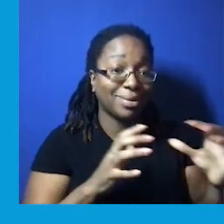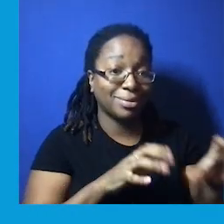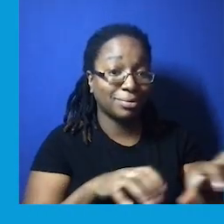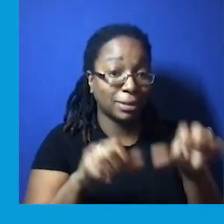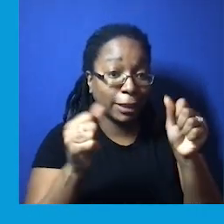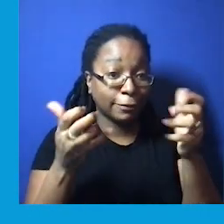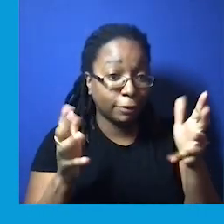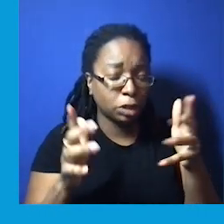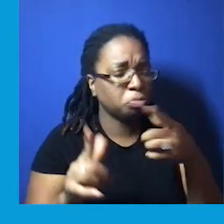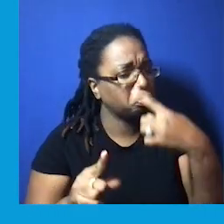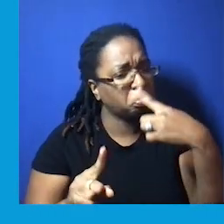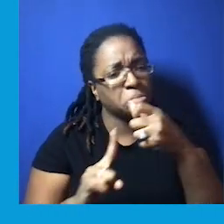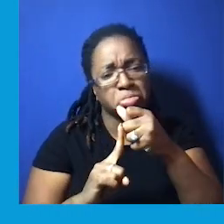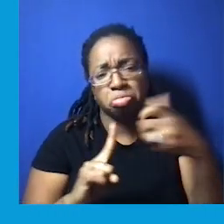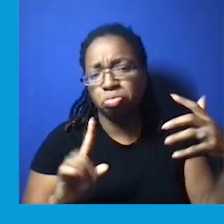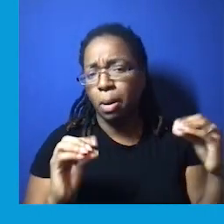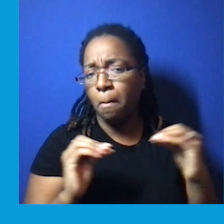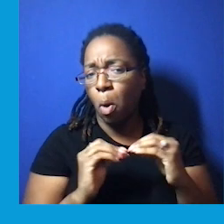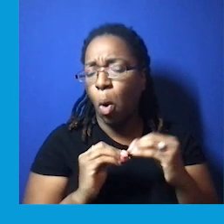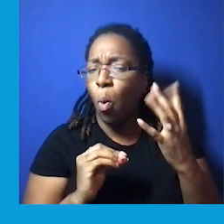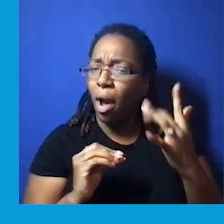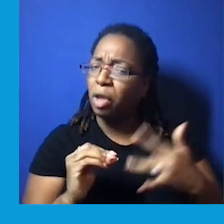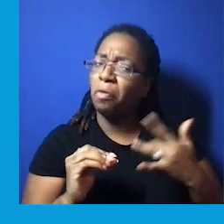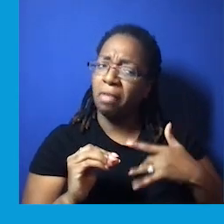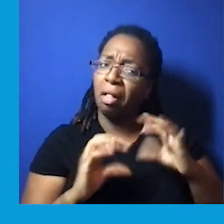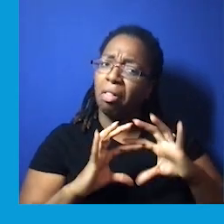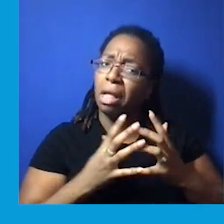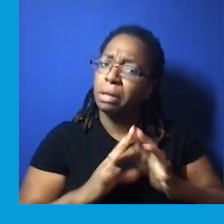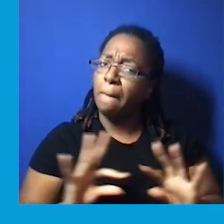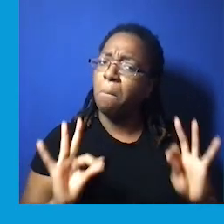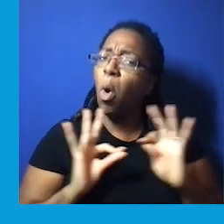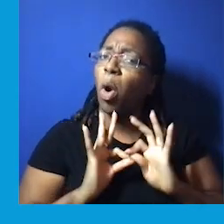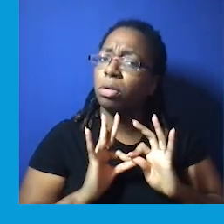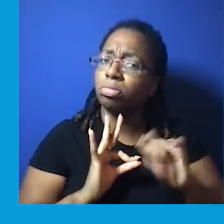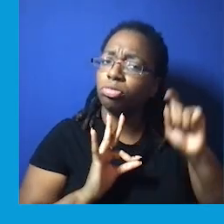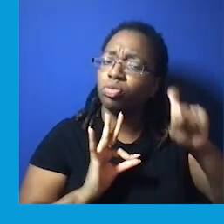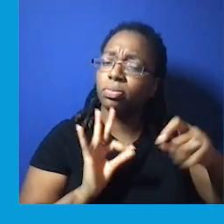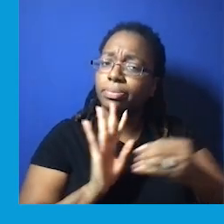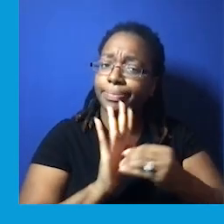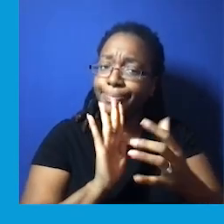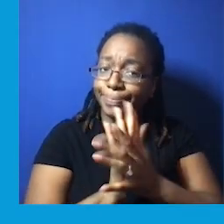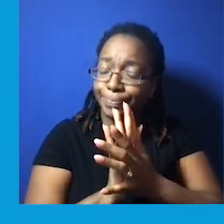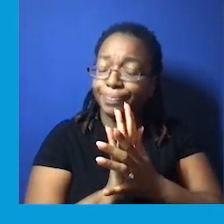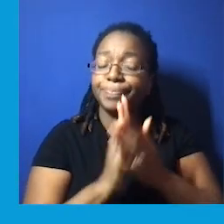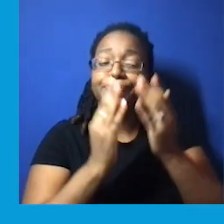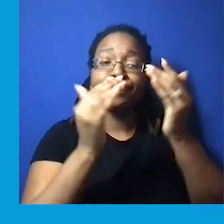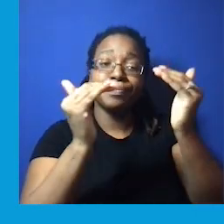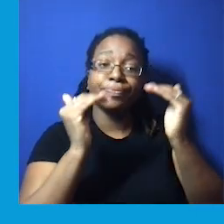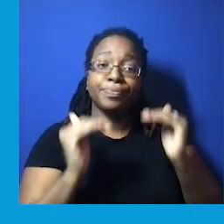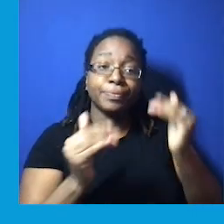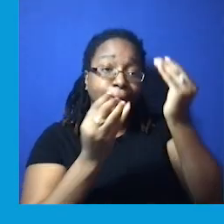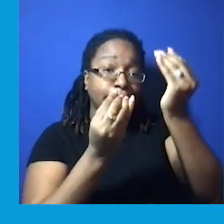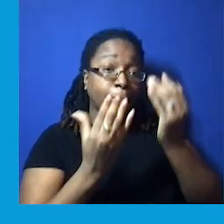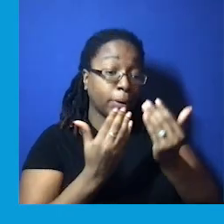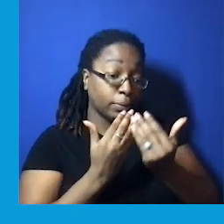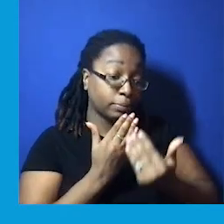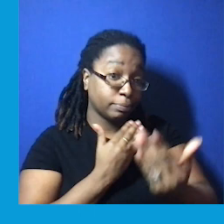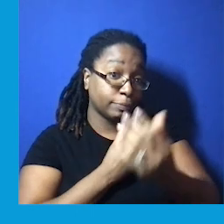little bit on why that course is relevant, why you feel that it's relevant, and then tell us what you're planning on doing for the rest of the